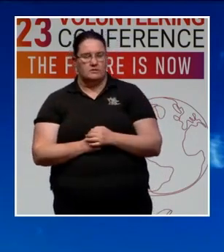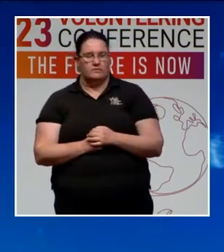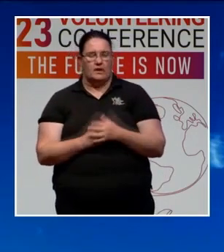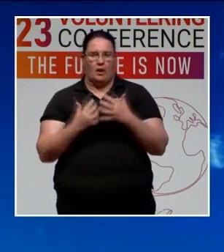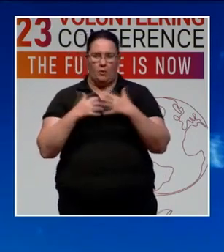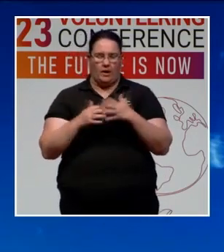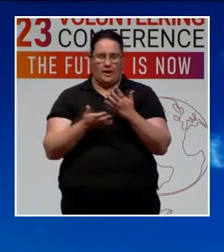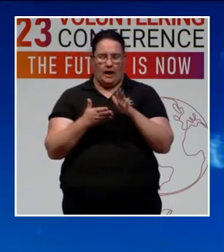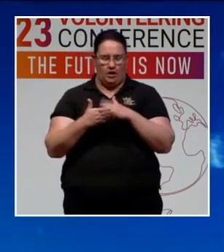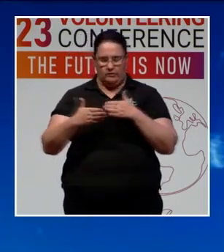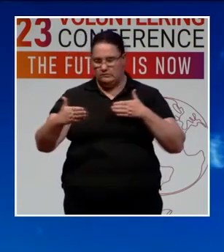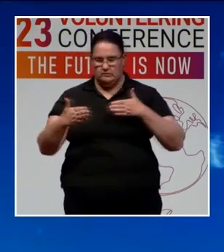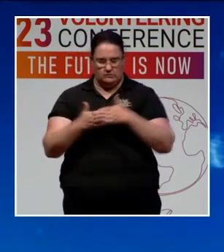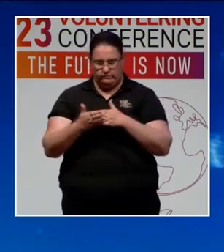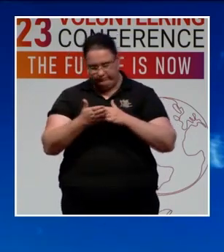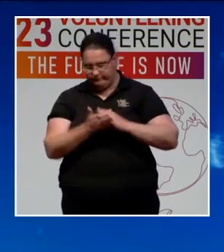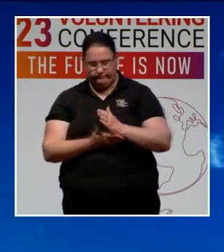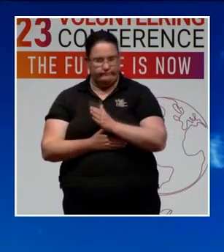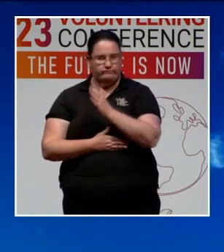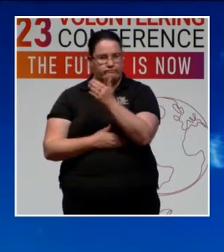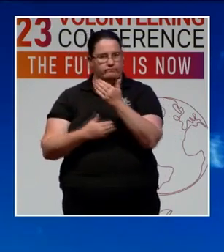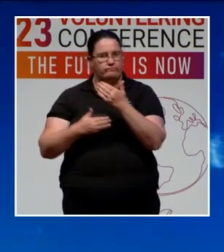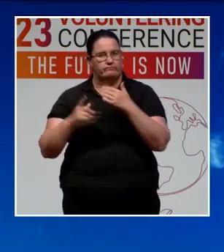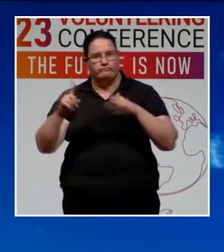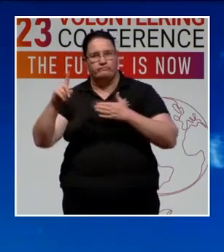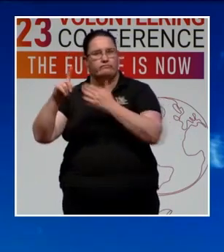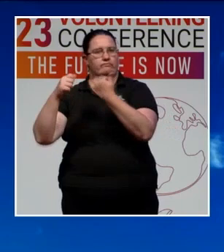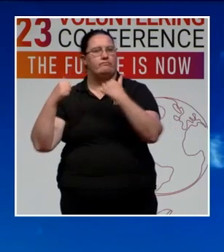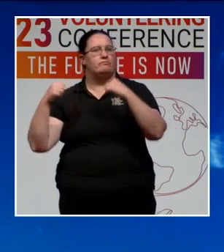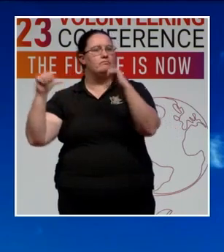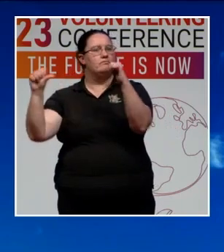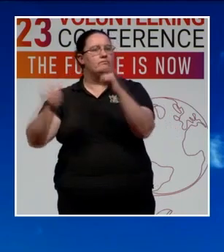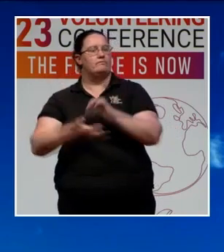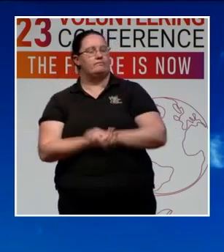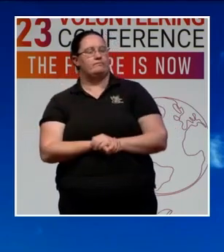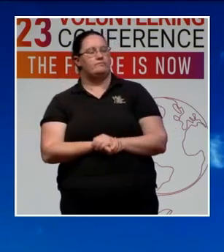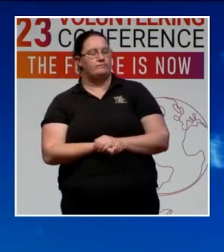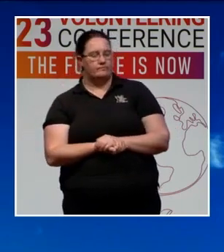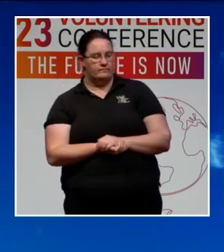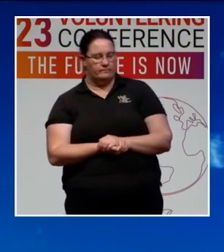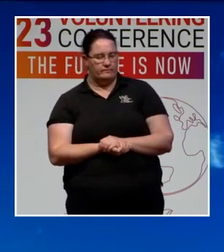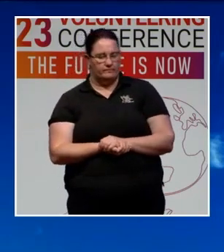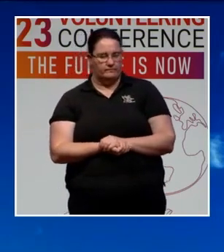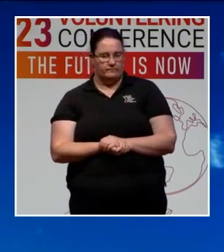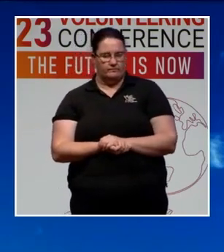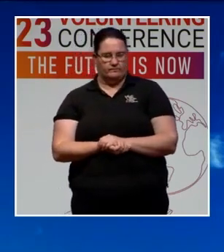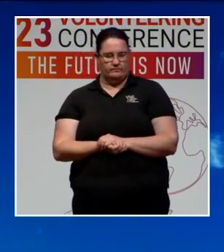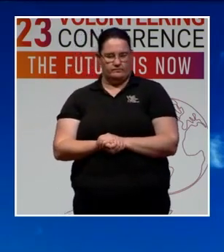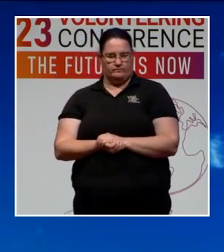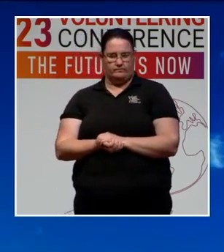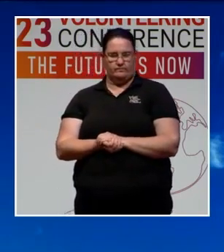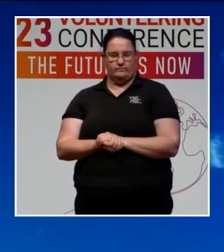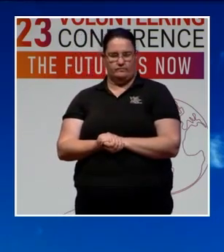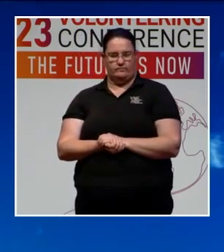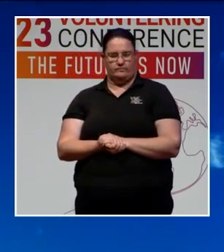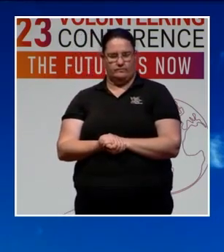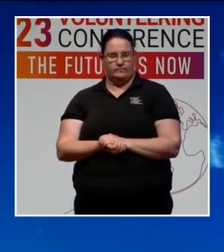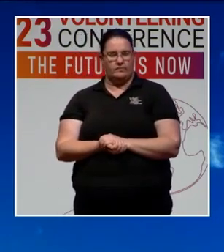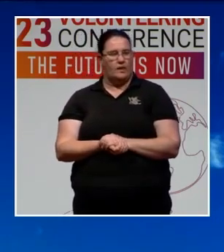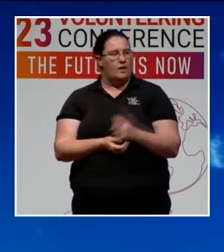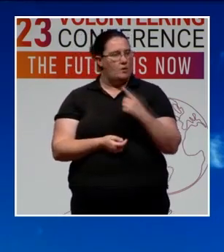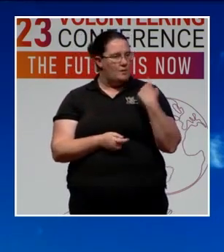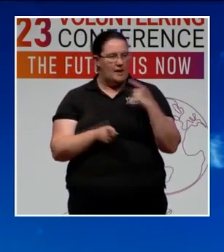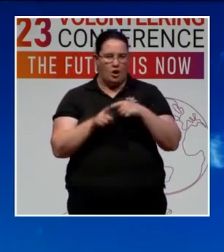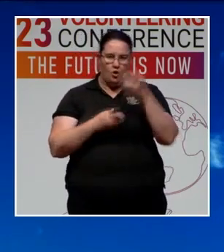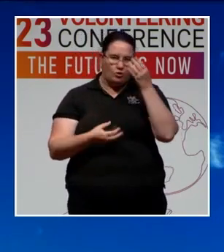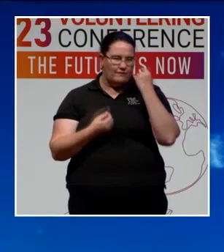tackle and solve these challenges. And it's these insights that we take from each other's experiences that allow us